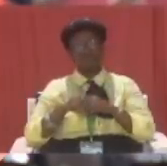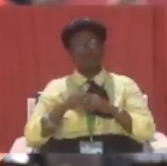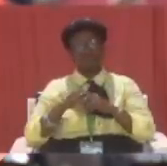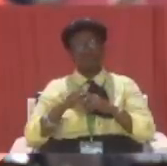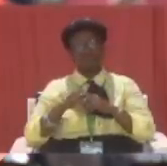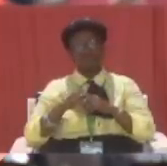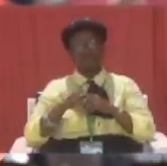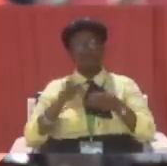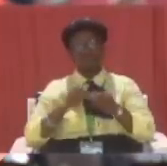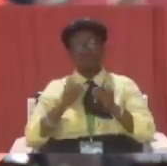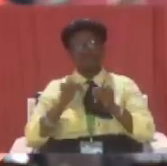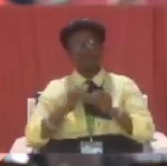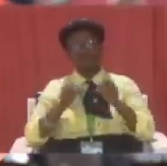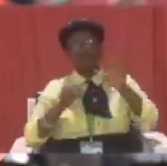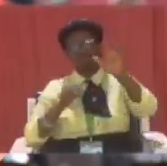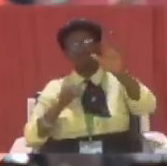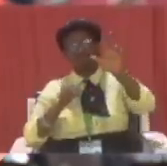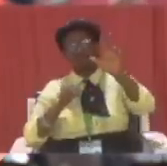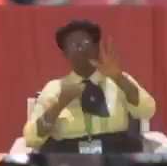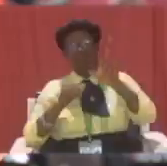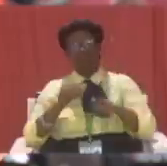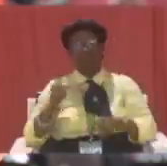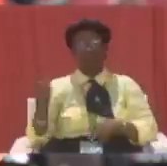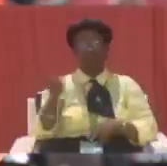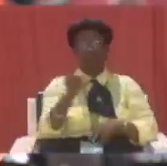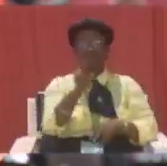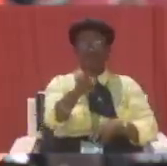And number three, you are going to ask God